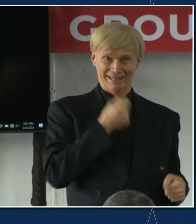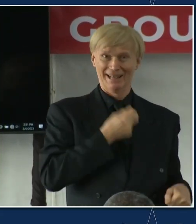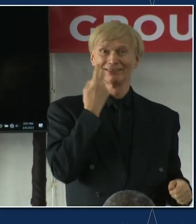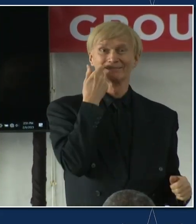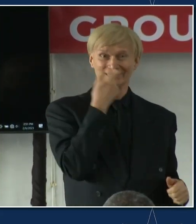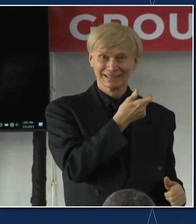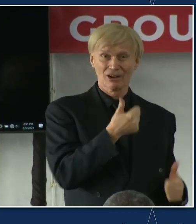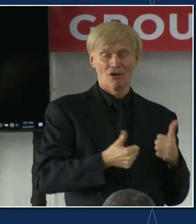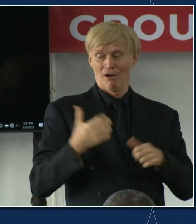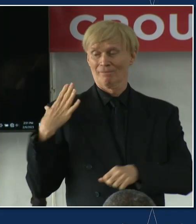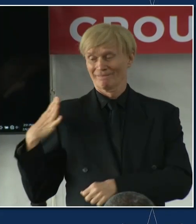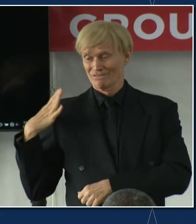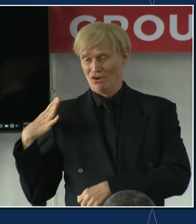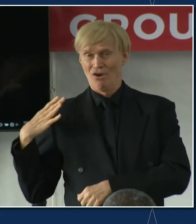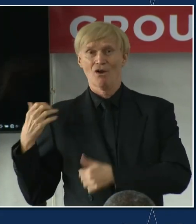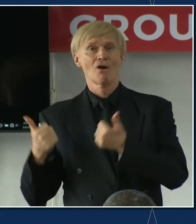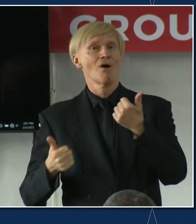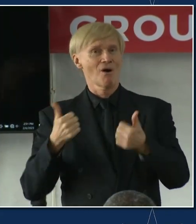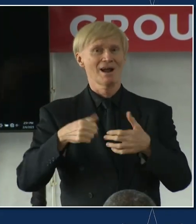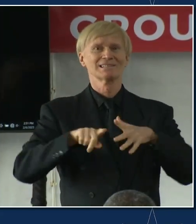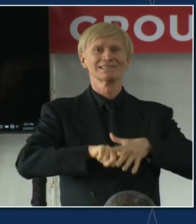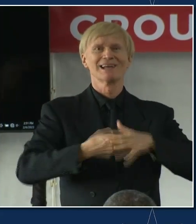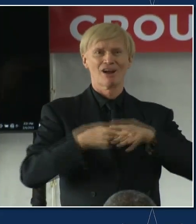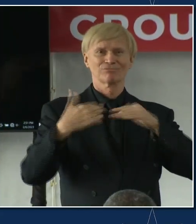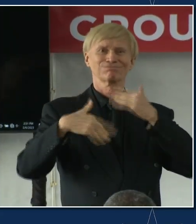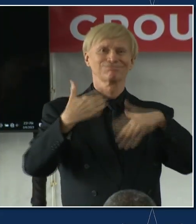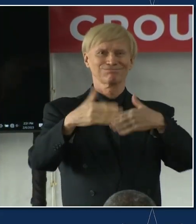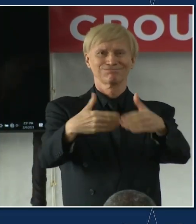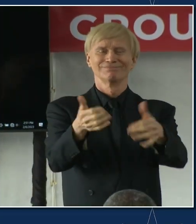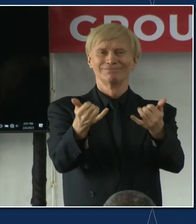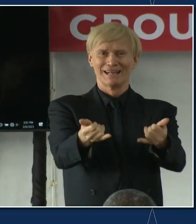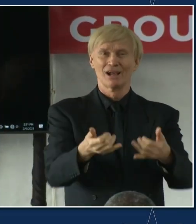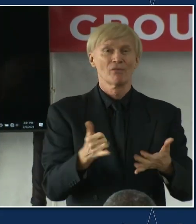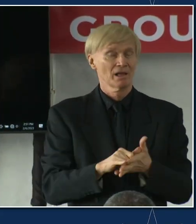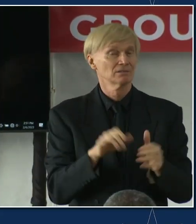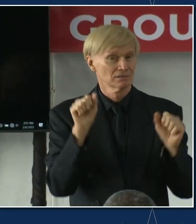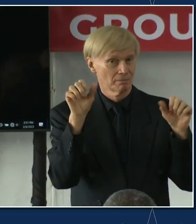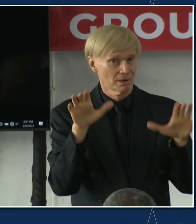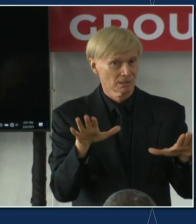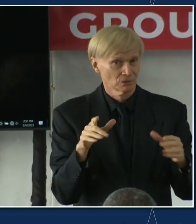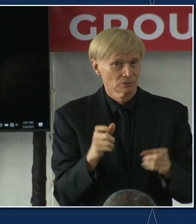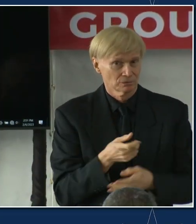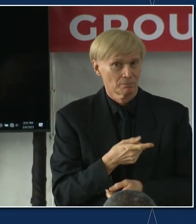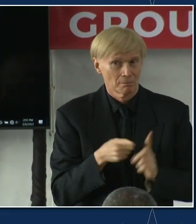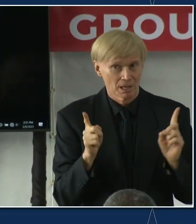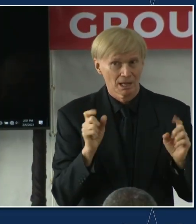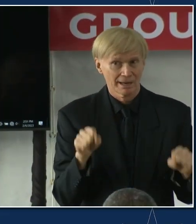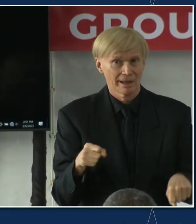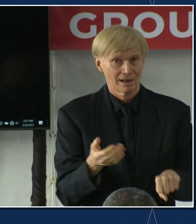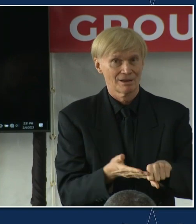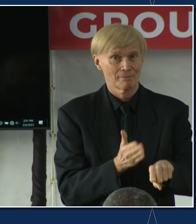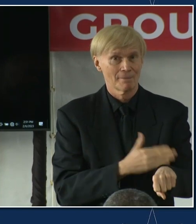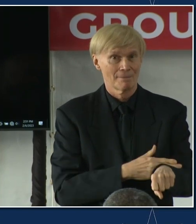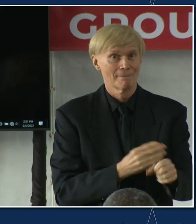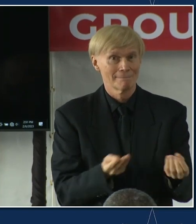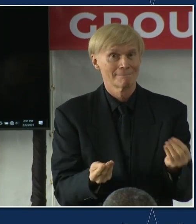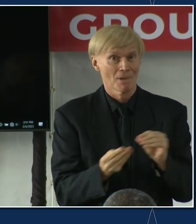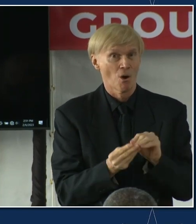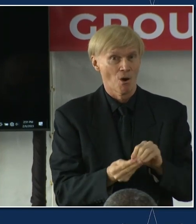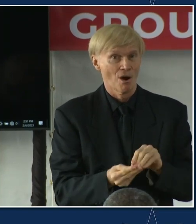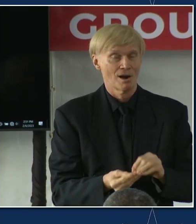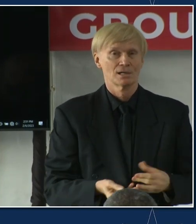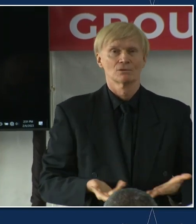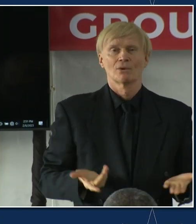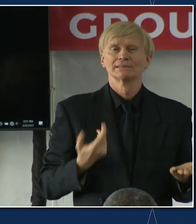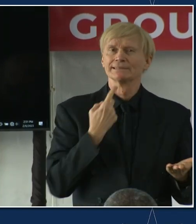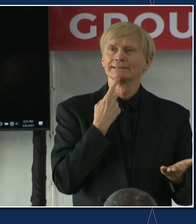have premiered, or are in the pipeline. This is pretty extraordinary news, but we can do even better, we can do even more. What I'll